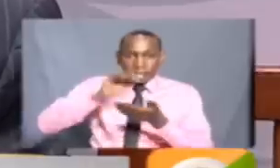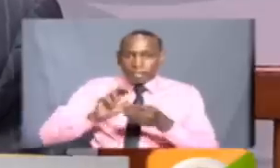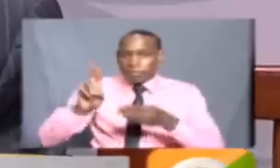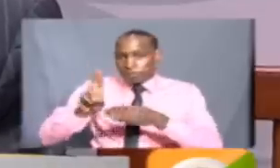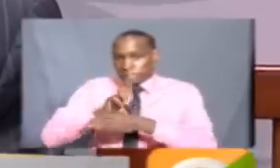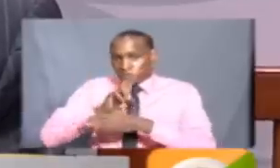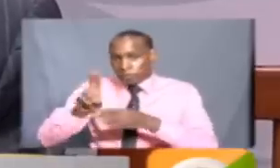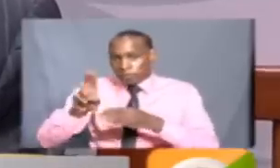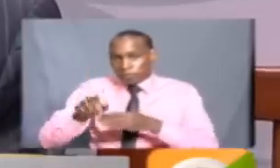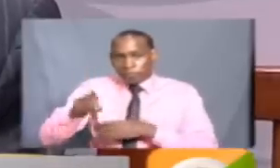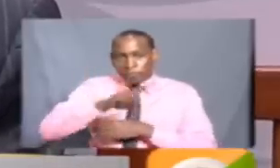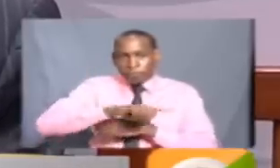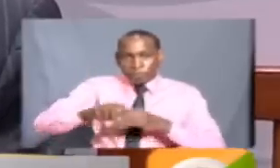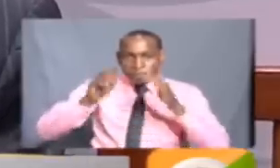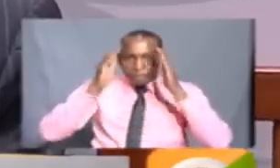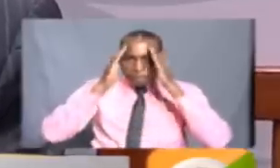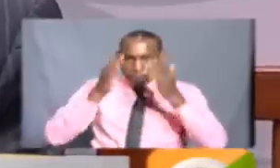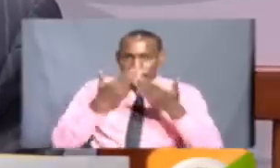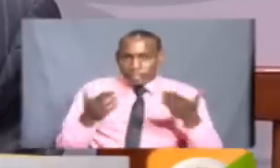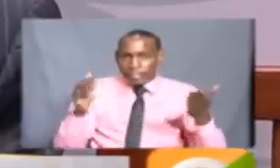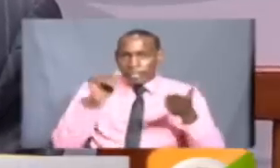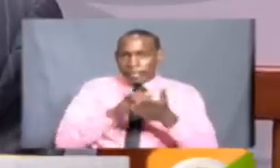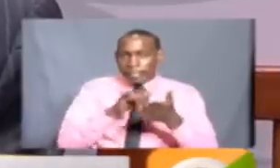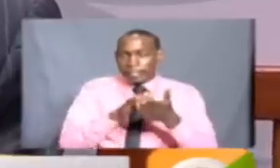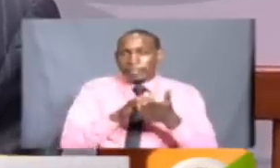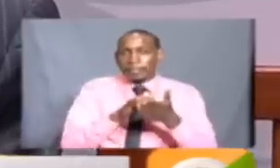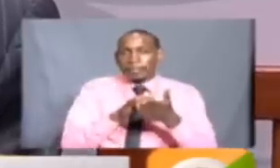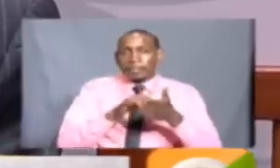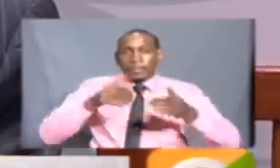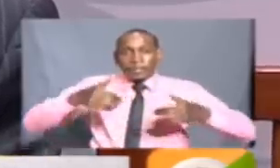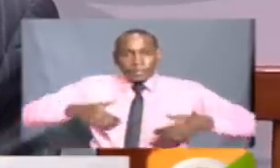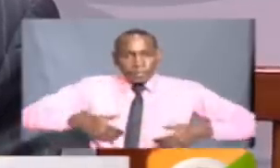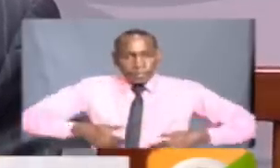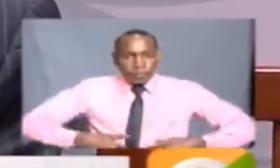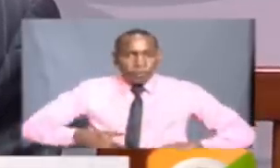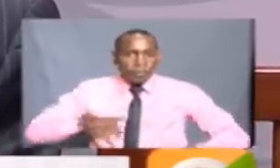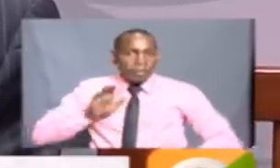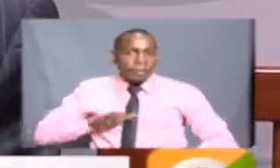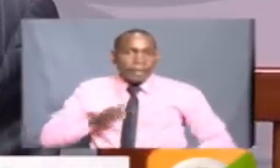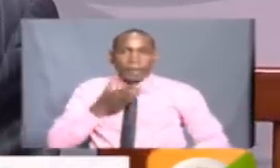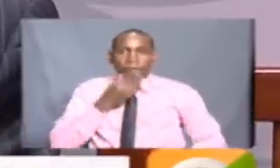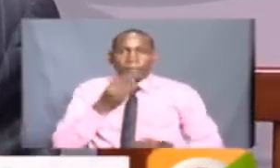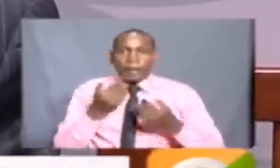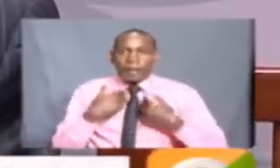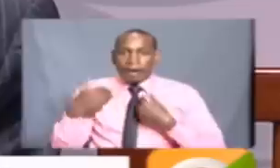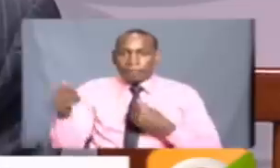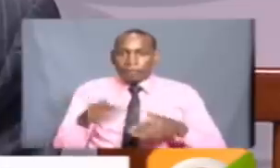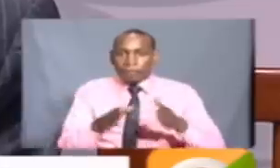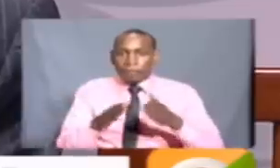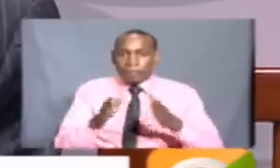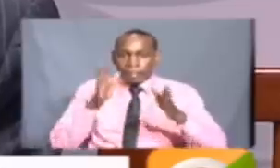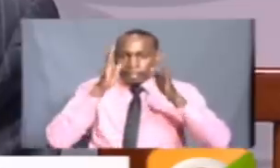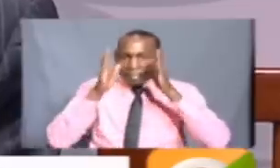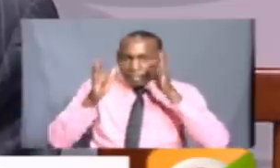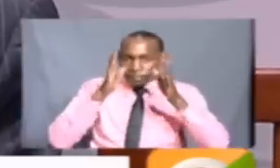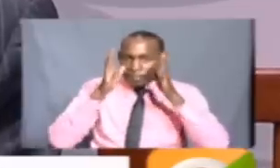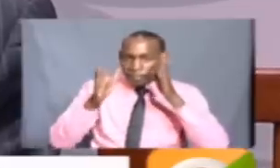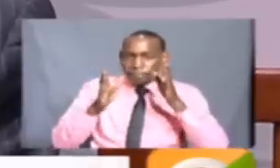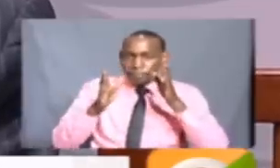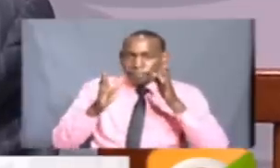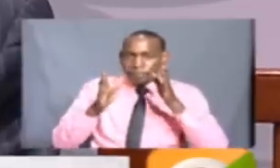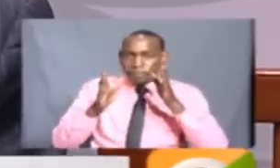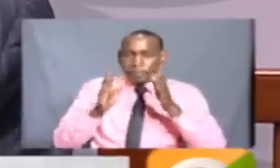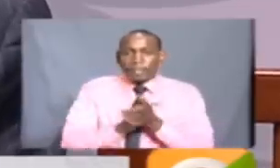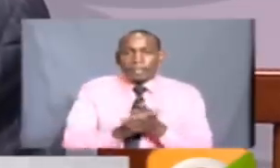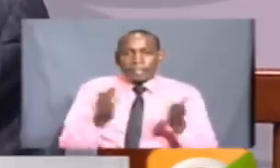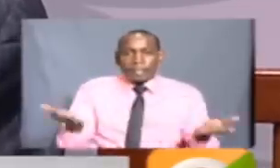We need to focus on the things that will ensure that young men and women have opportunity to invent and innovate. We ought to